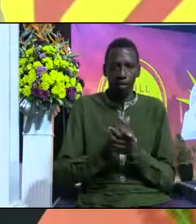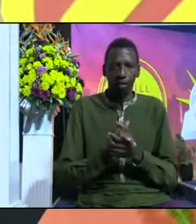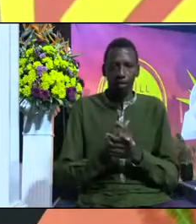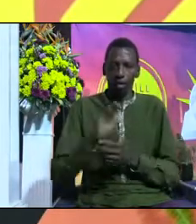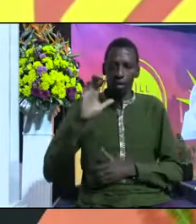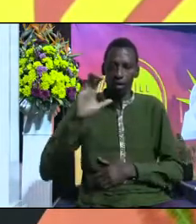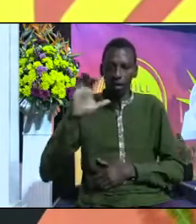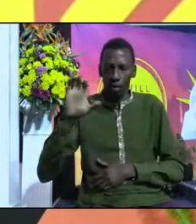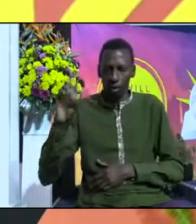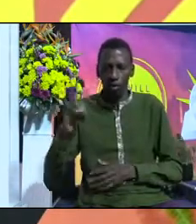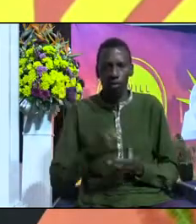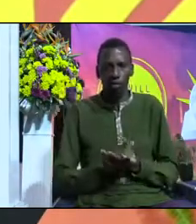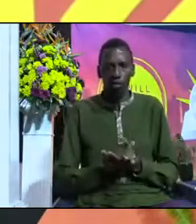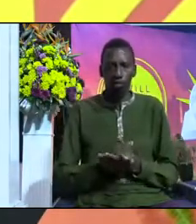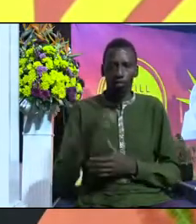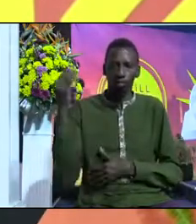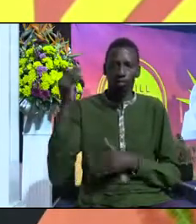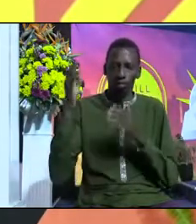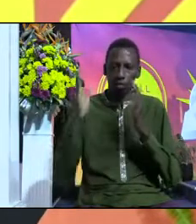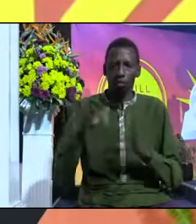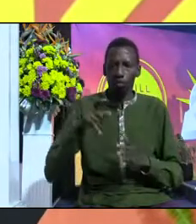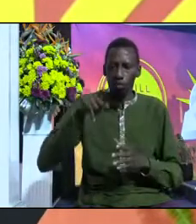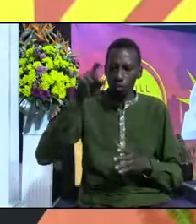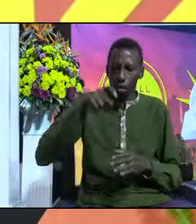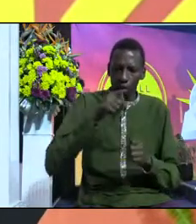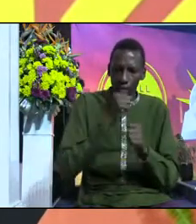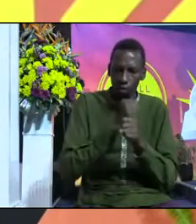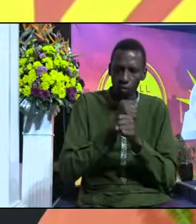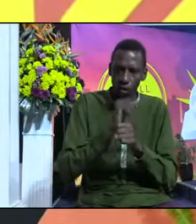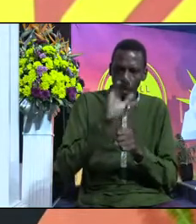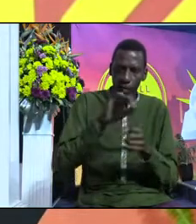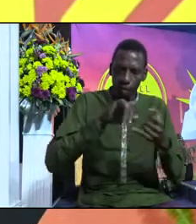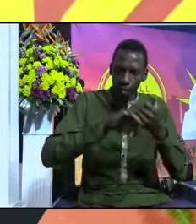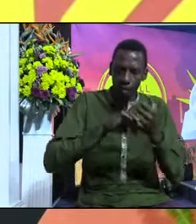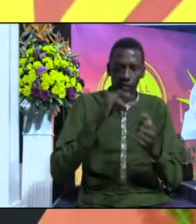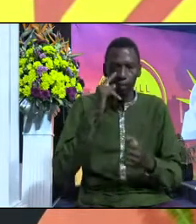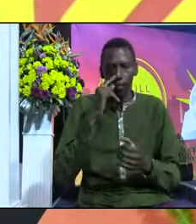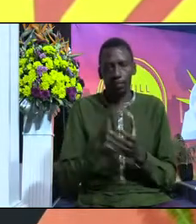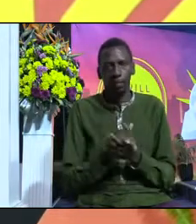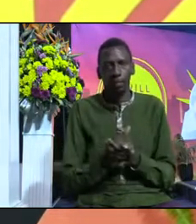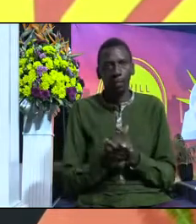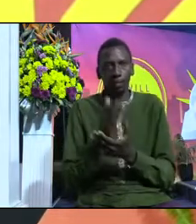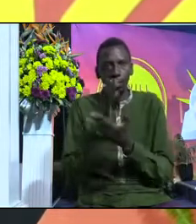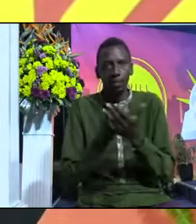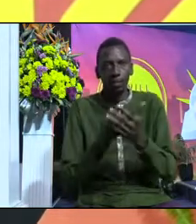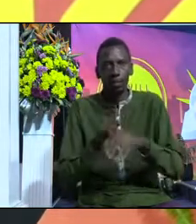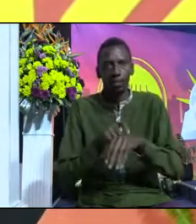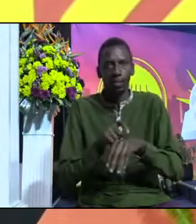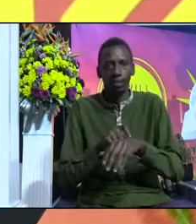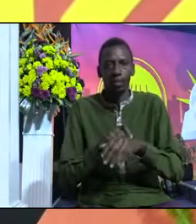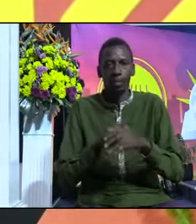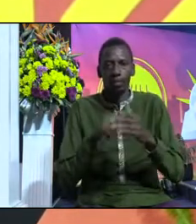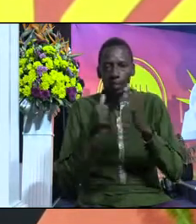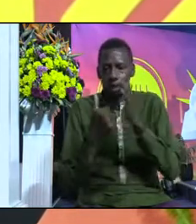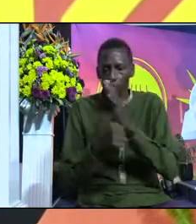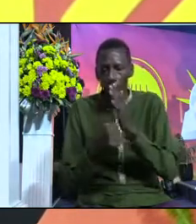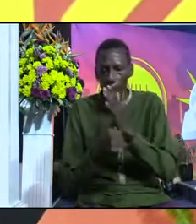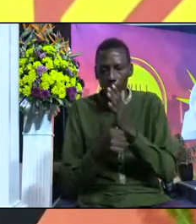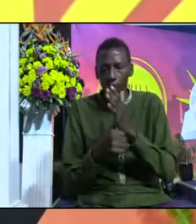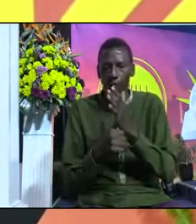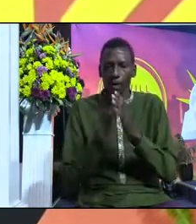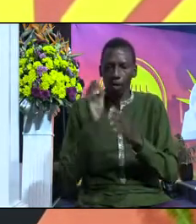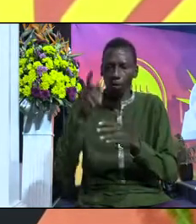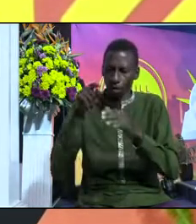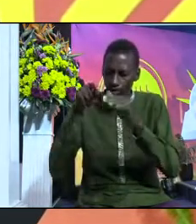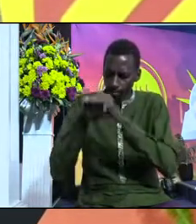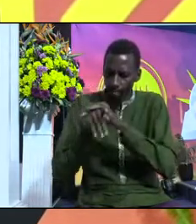preacher, you still have to work on your marriage at home. And sometimes trouble is going to meet you